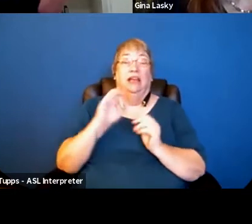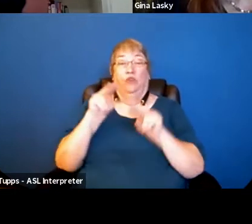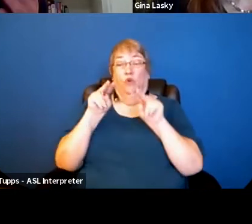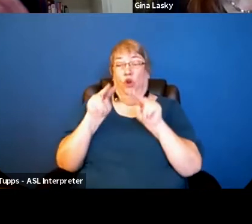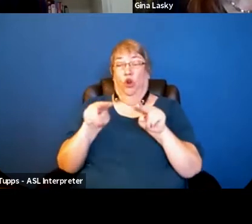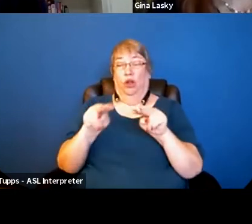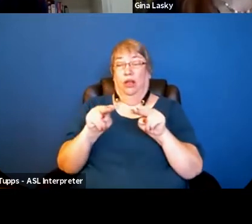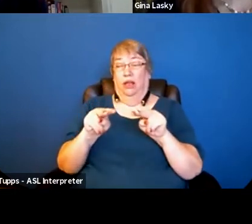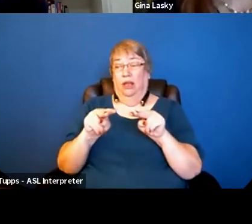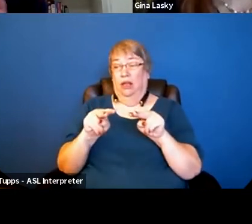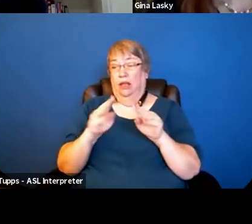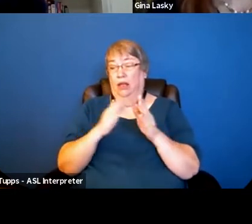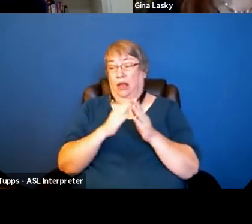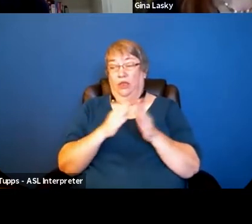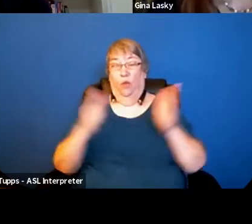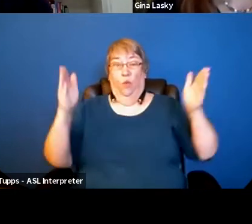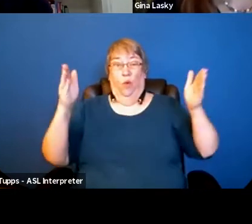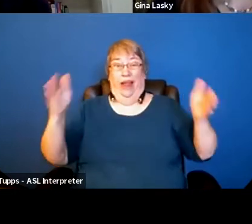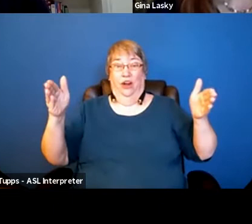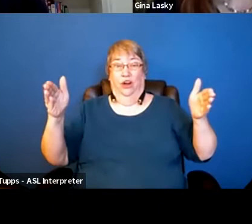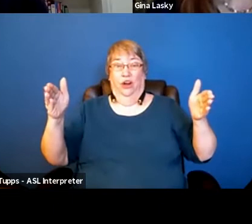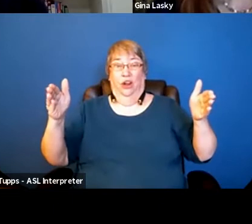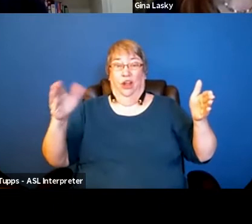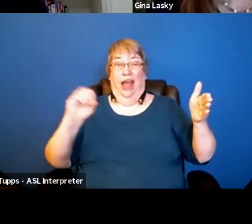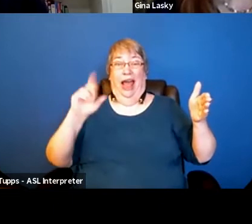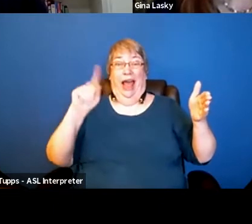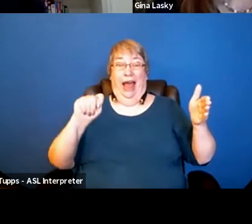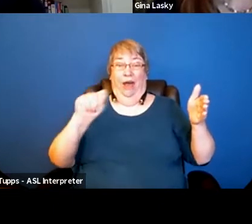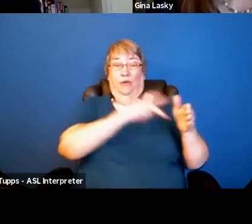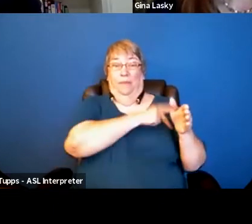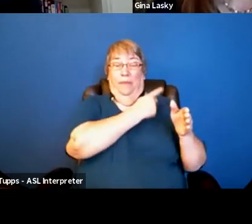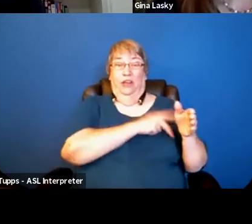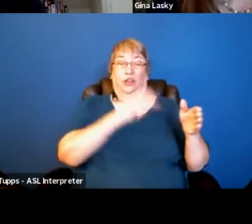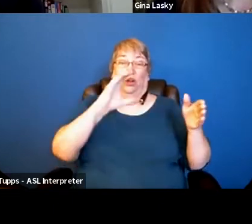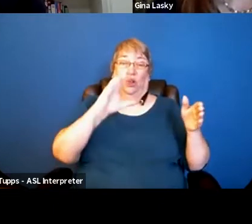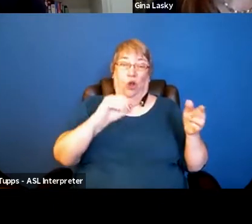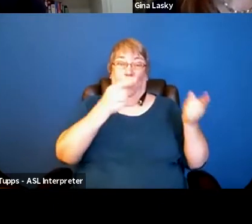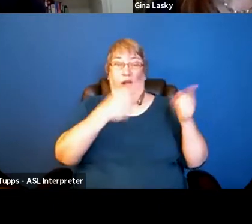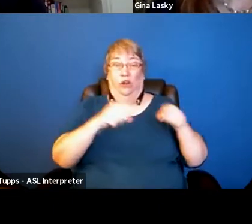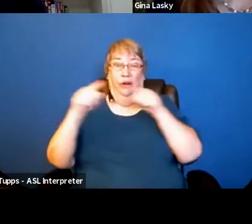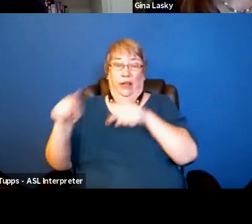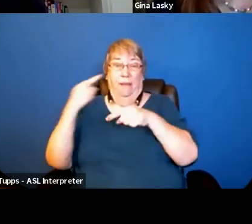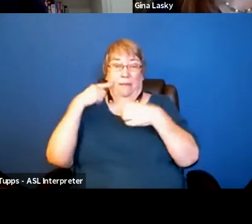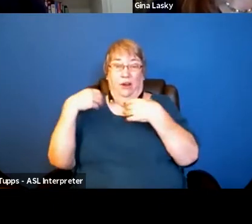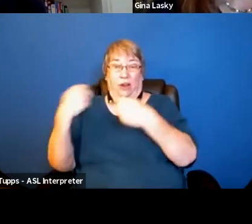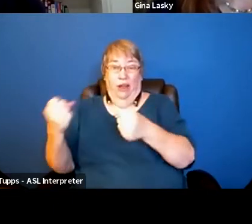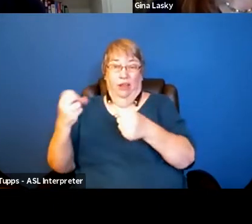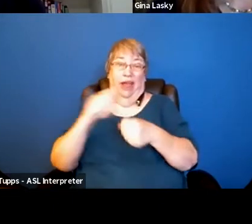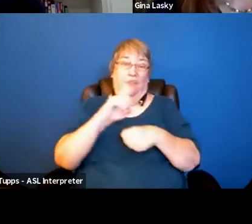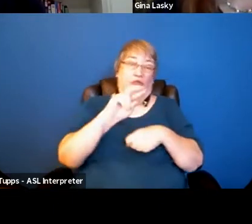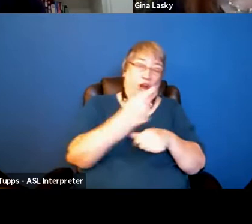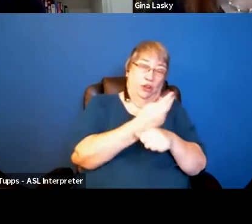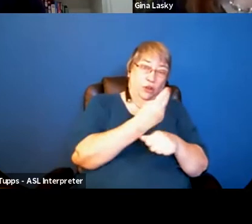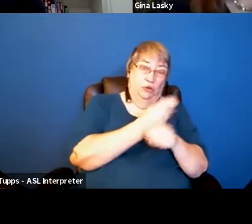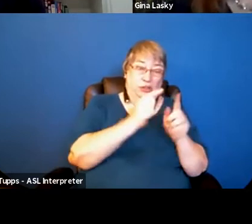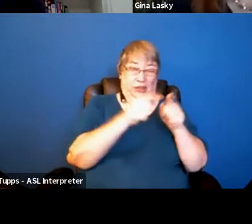the wider part of the continuum, looking at outpatient co-occurring mental health and substance use services, part of that continuum, we see a